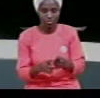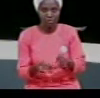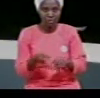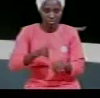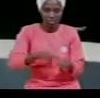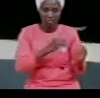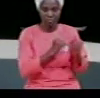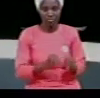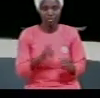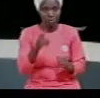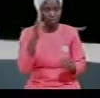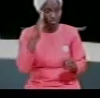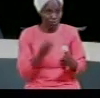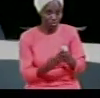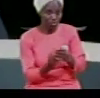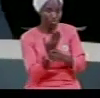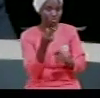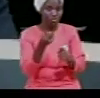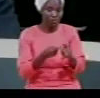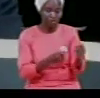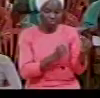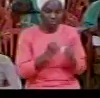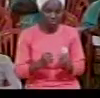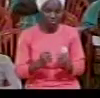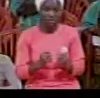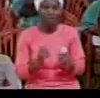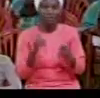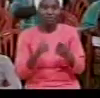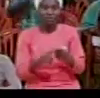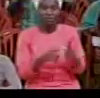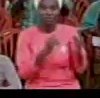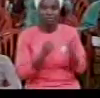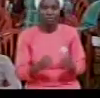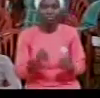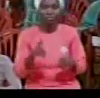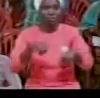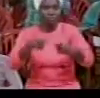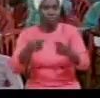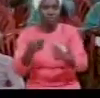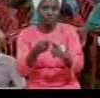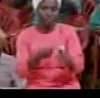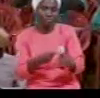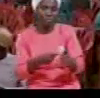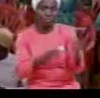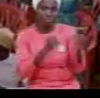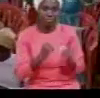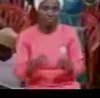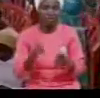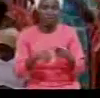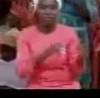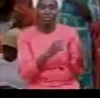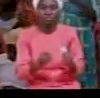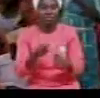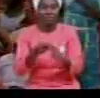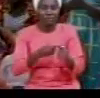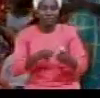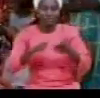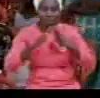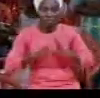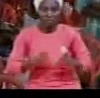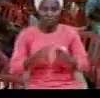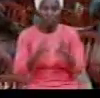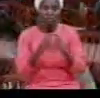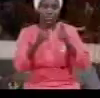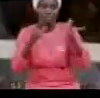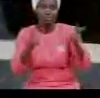to strength, from power to power, from peace to greater peace. From righteousness to